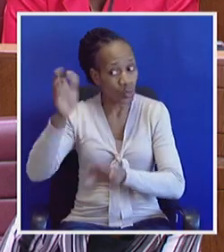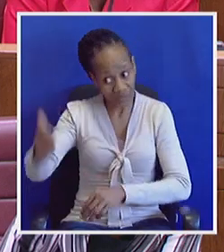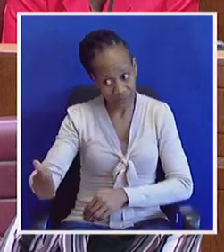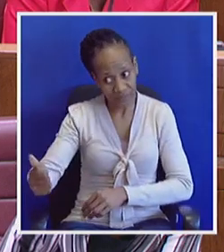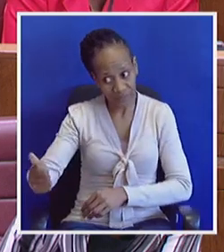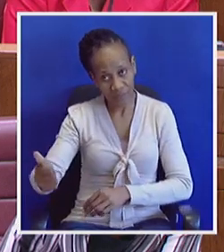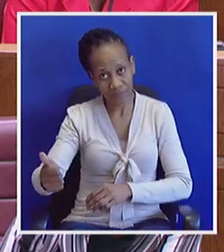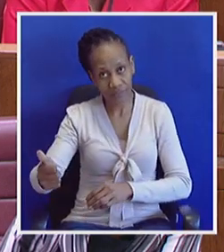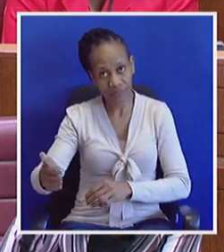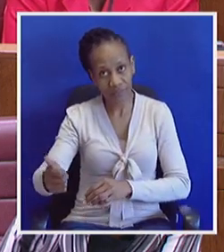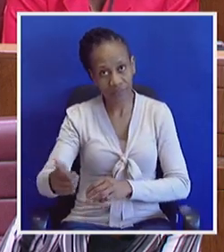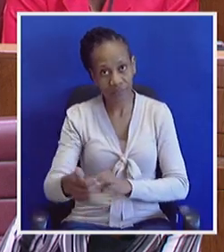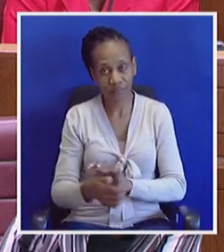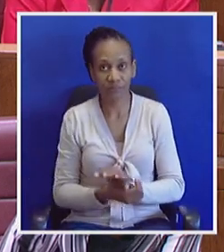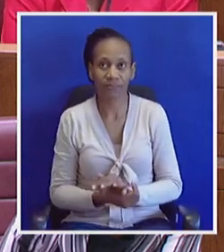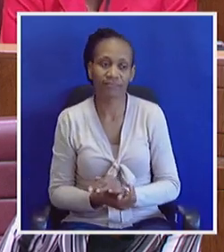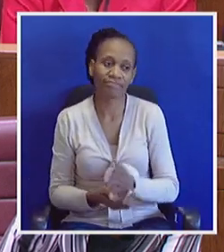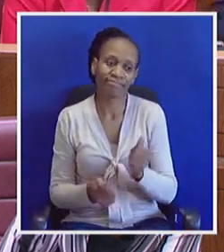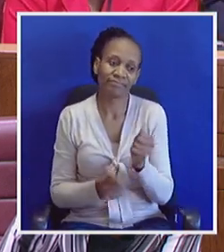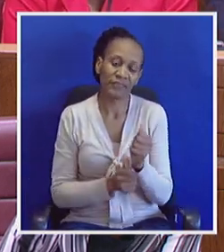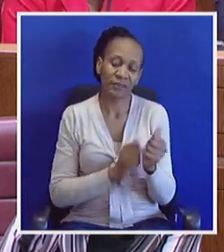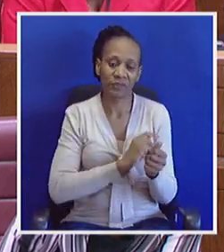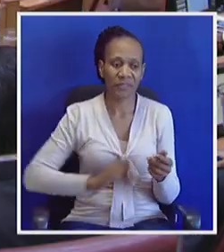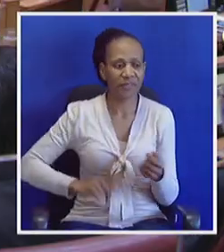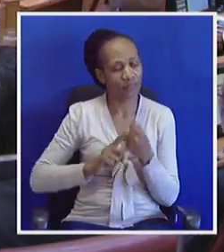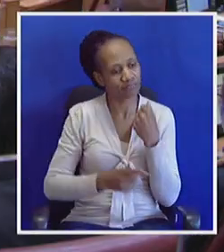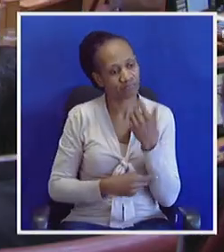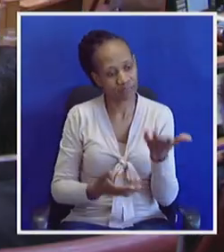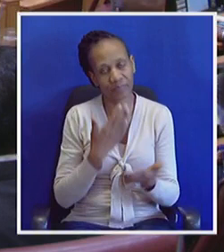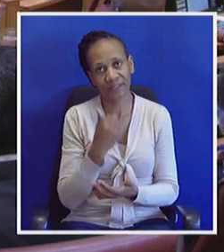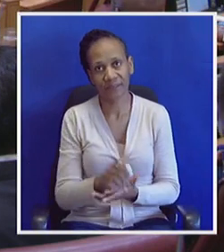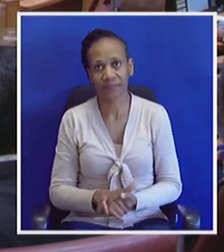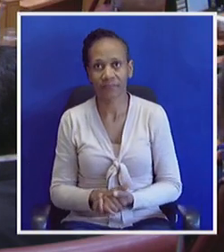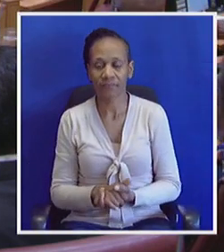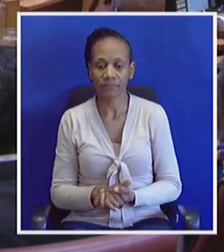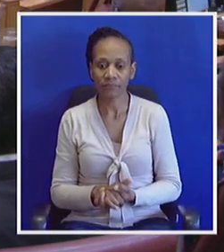seat. Honorable Deputy President, please conclude.